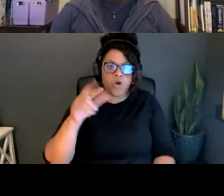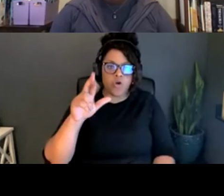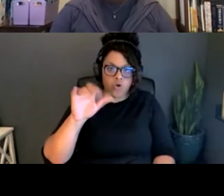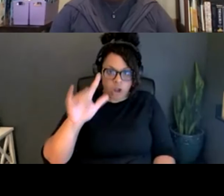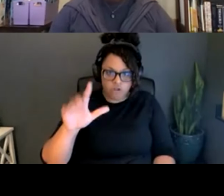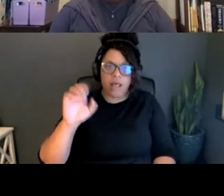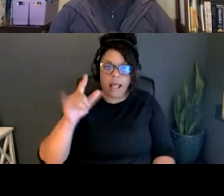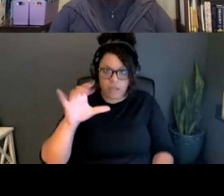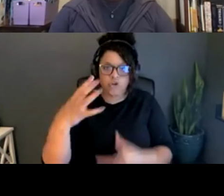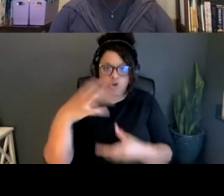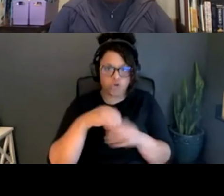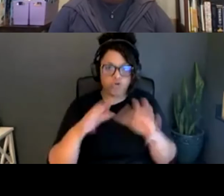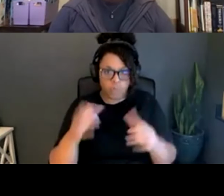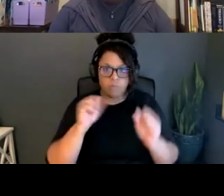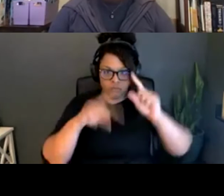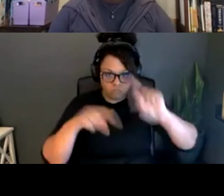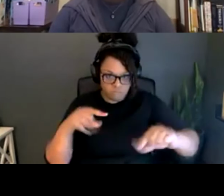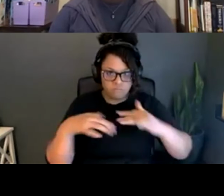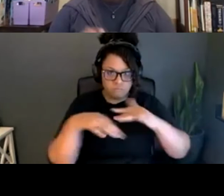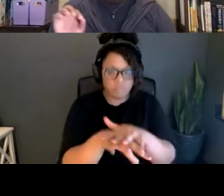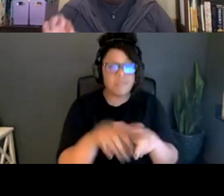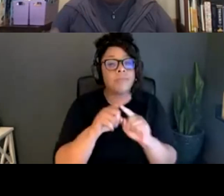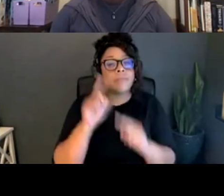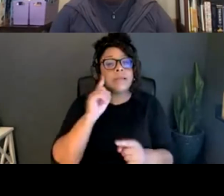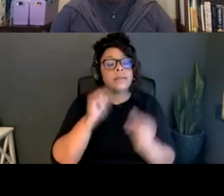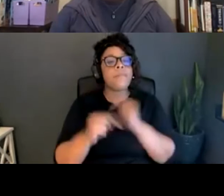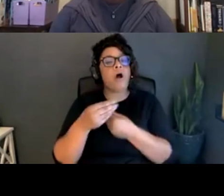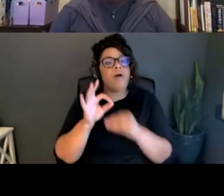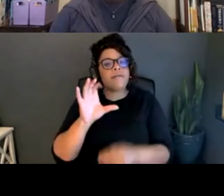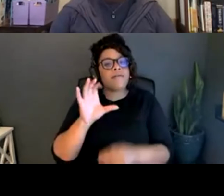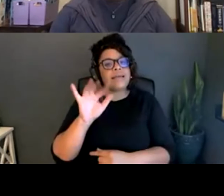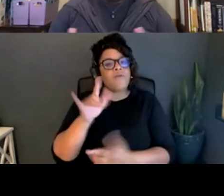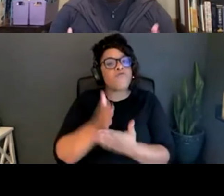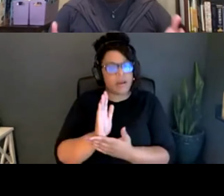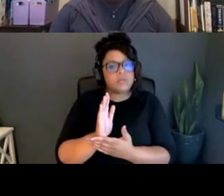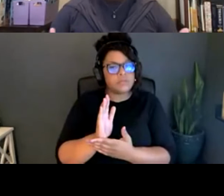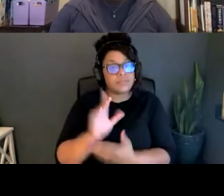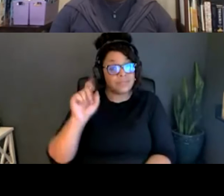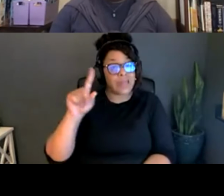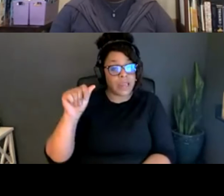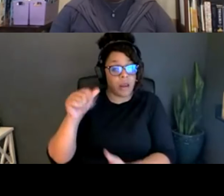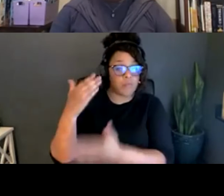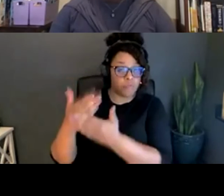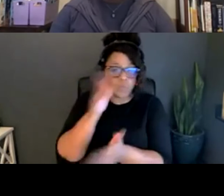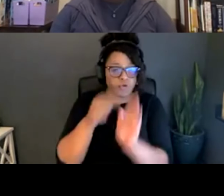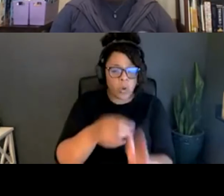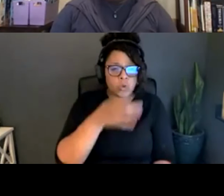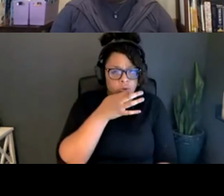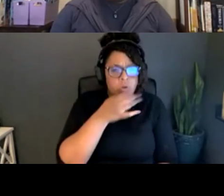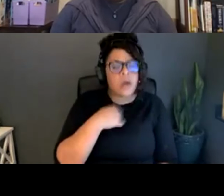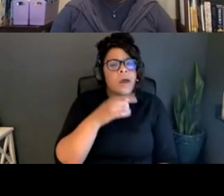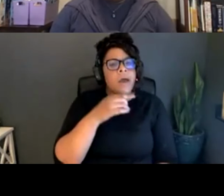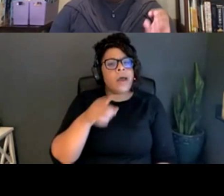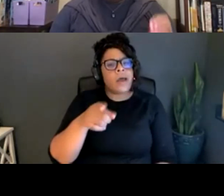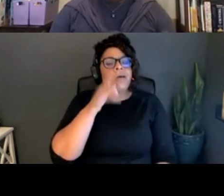we think about the Office of Civil Rights data that I'm going to show momentarily, you will understand why I've